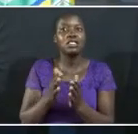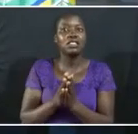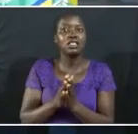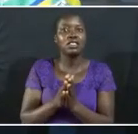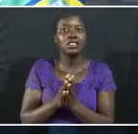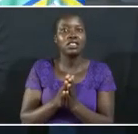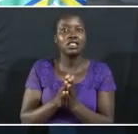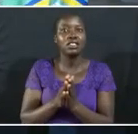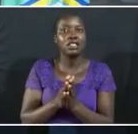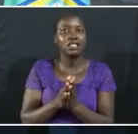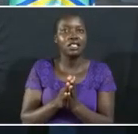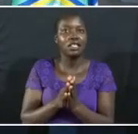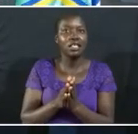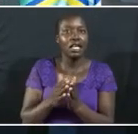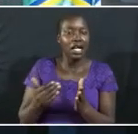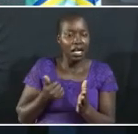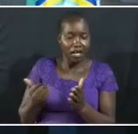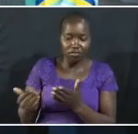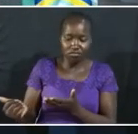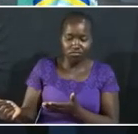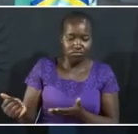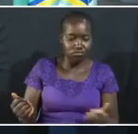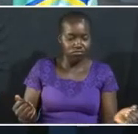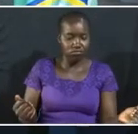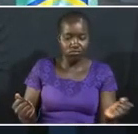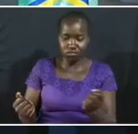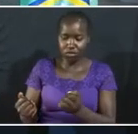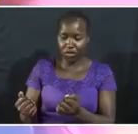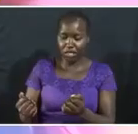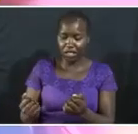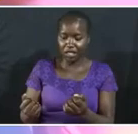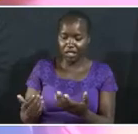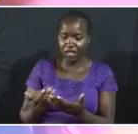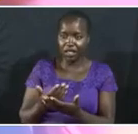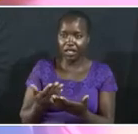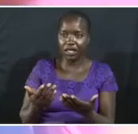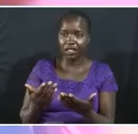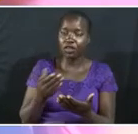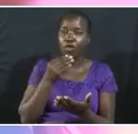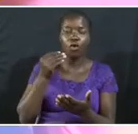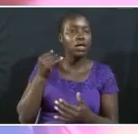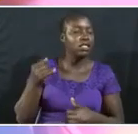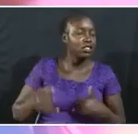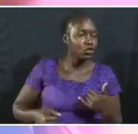girl when Adam had a home and a job.